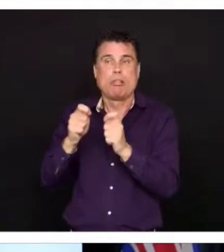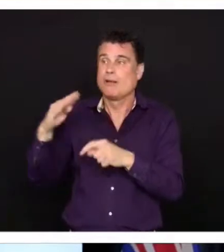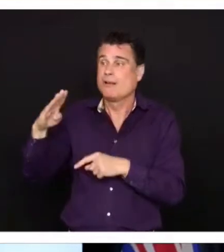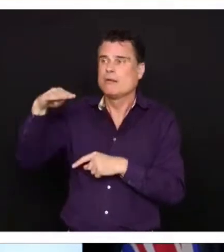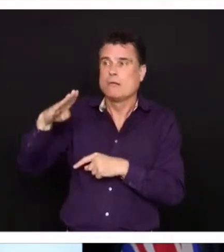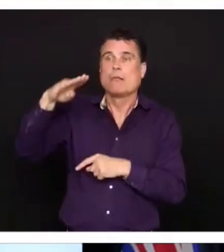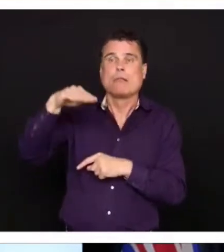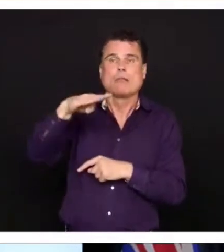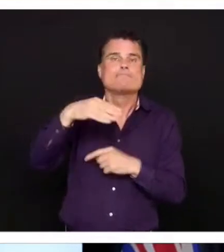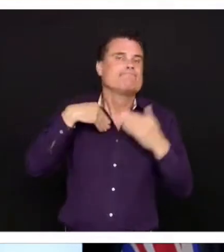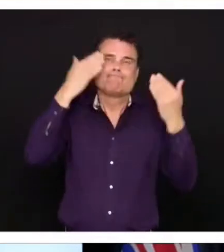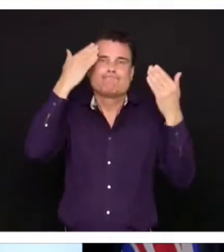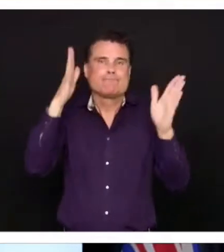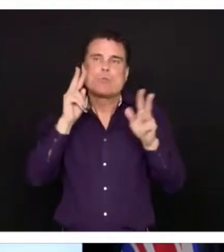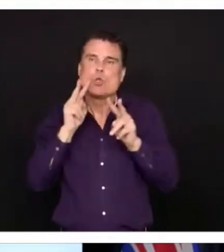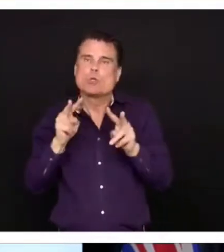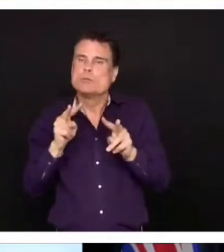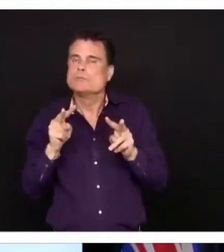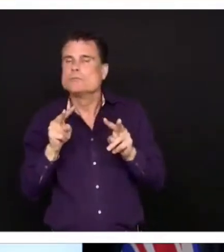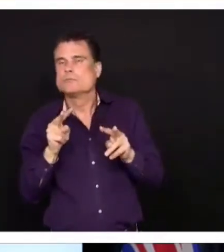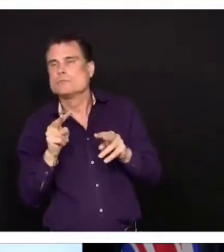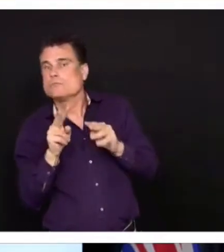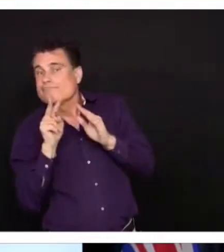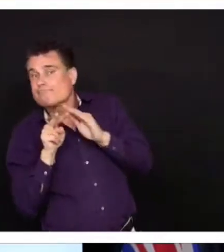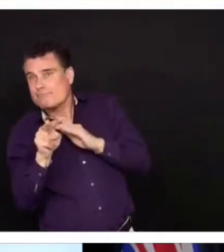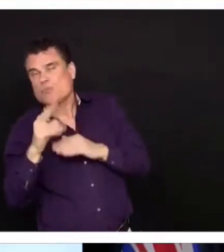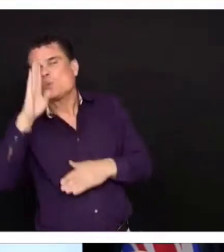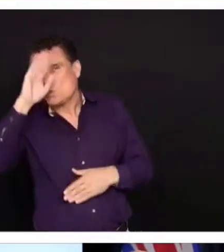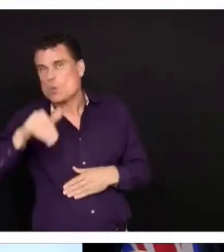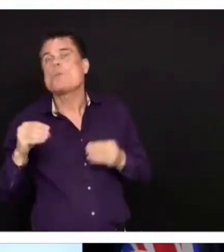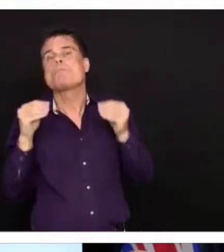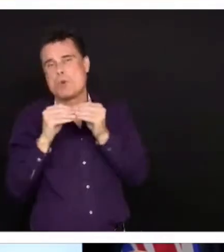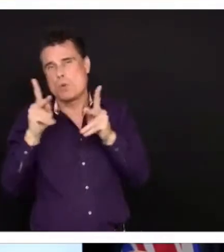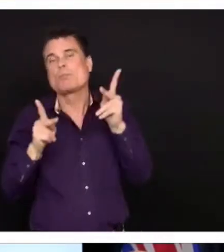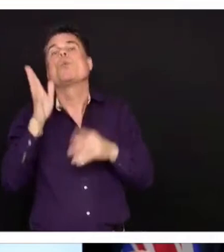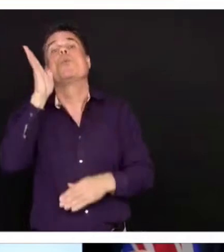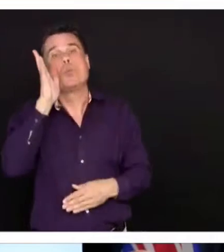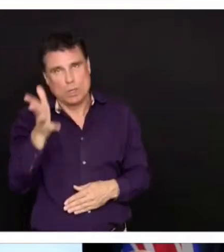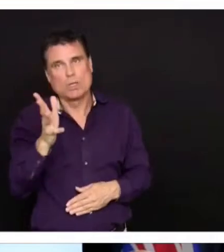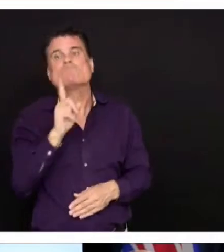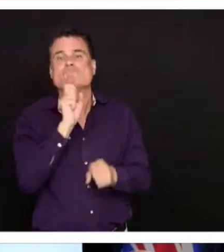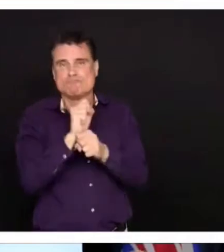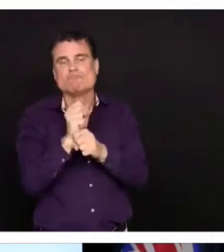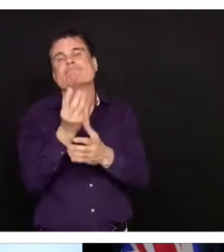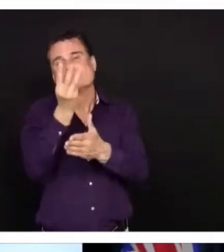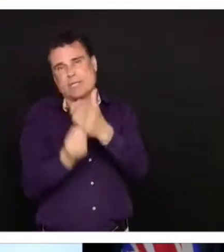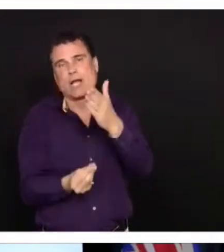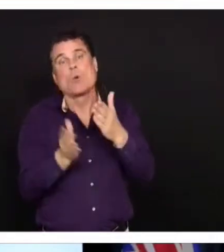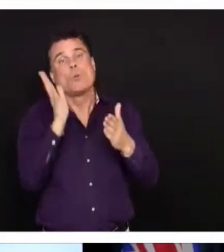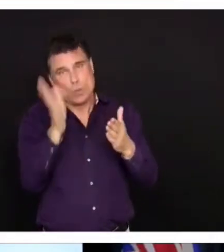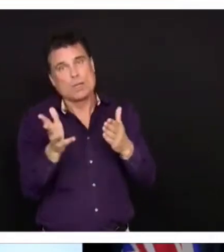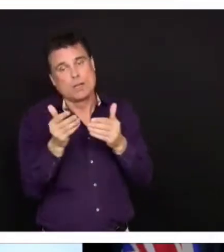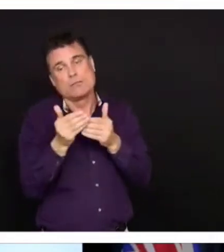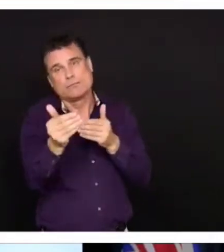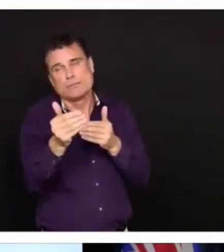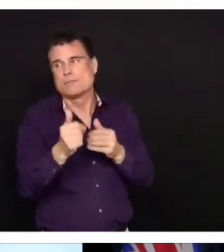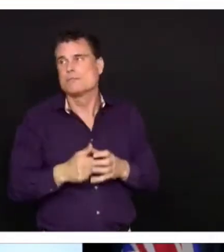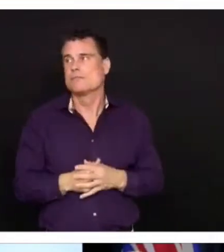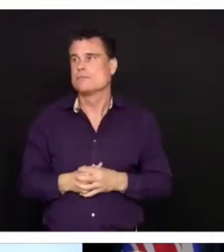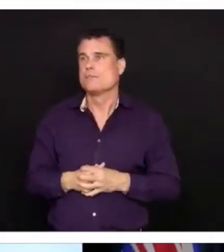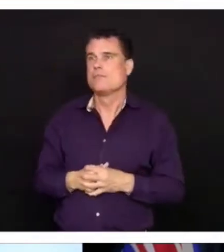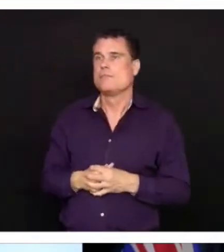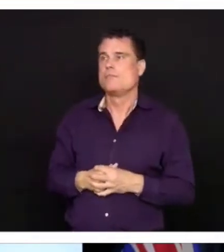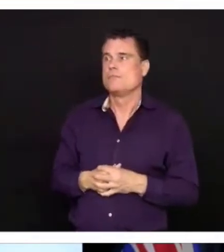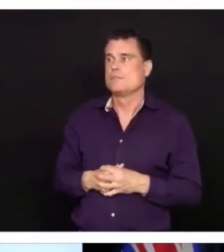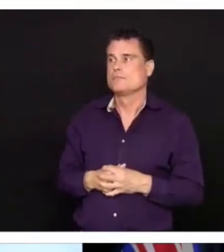other jurisdictions here in Canada. And I will note that the scale on the left-hand side is not as high as the